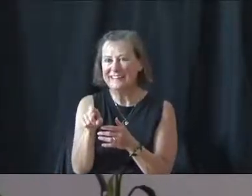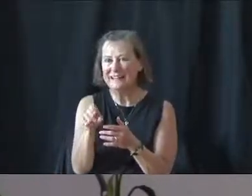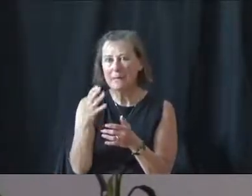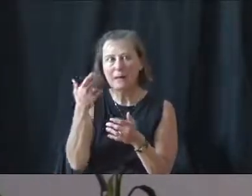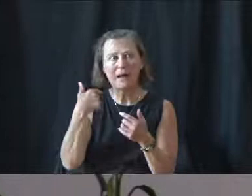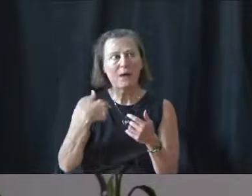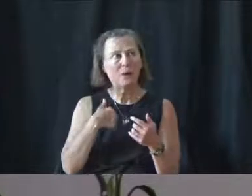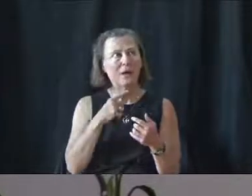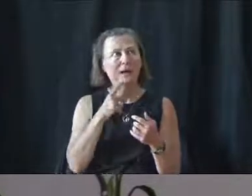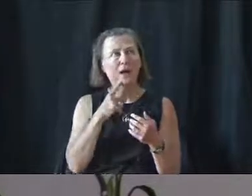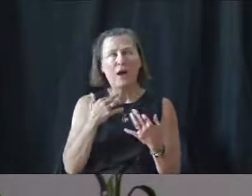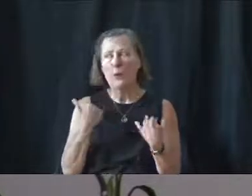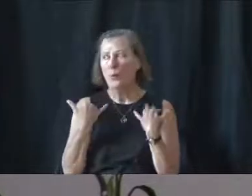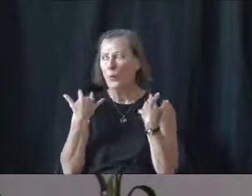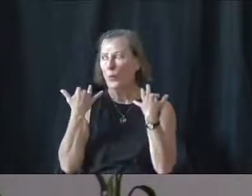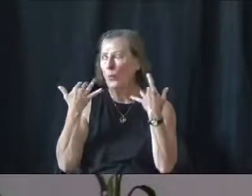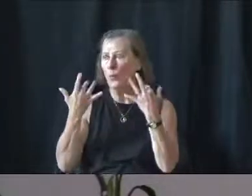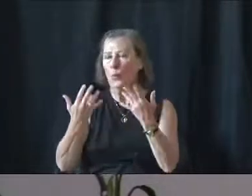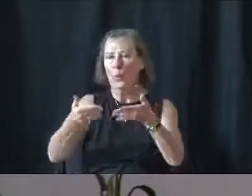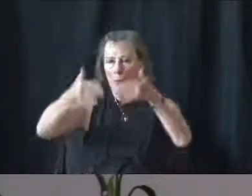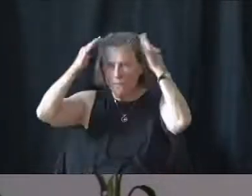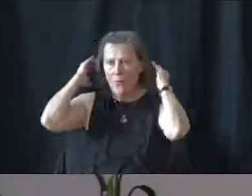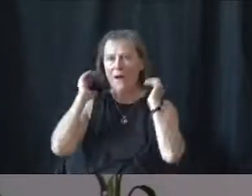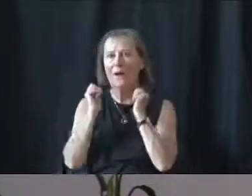a sea of majesty.